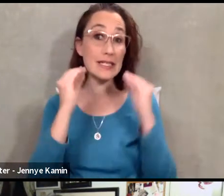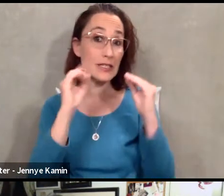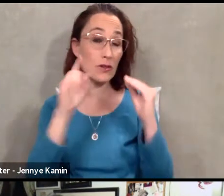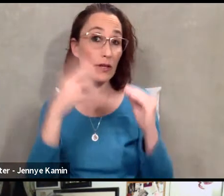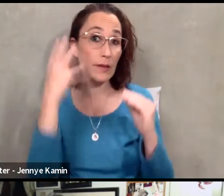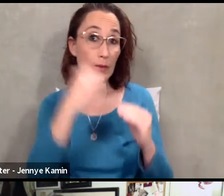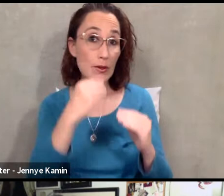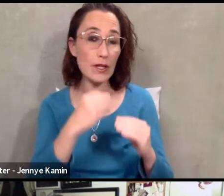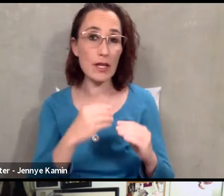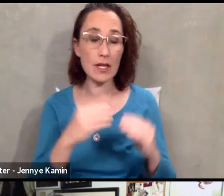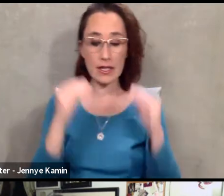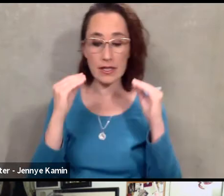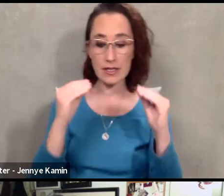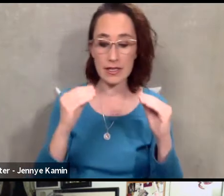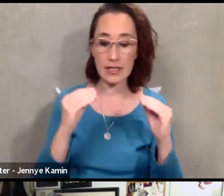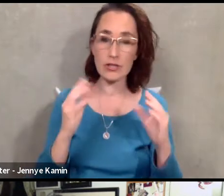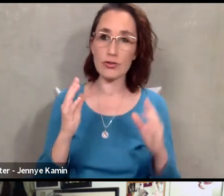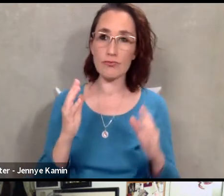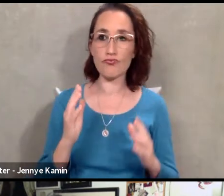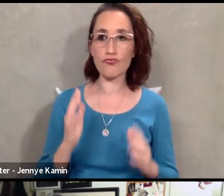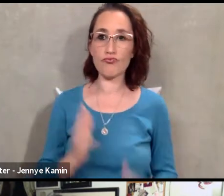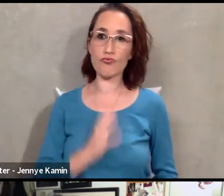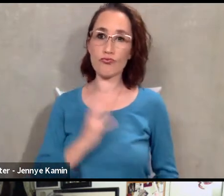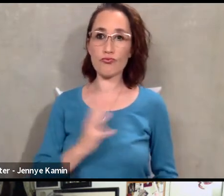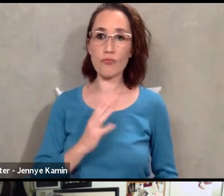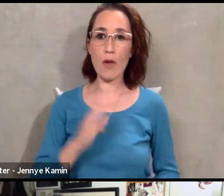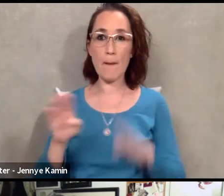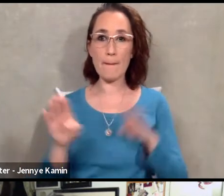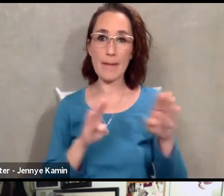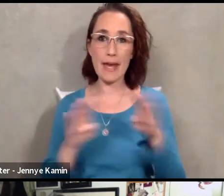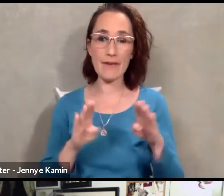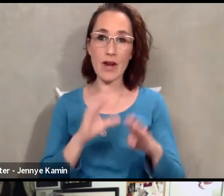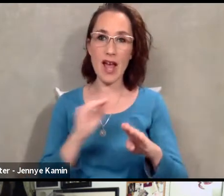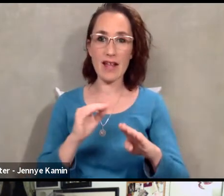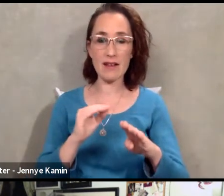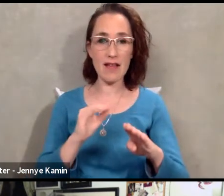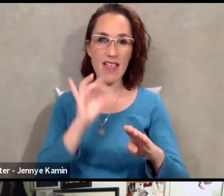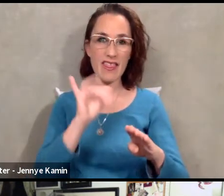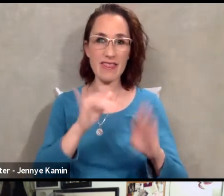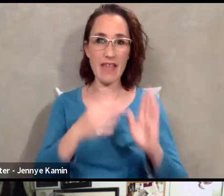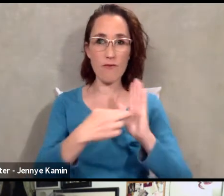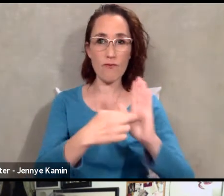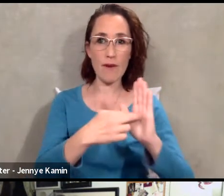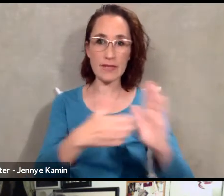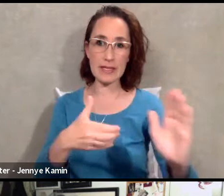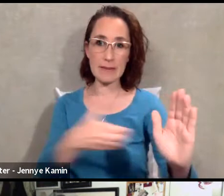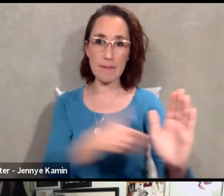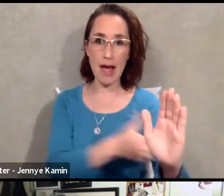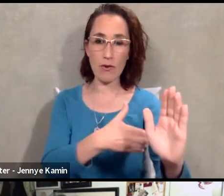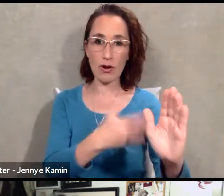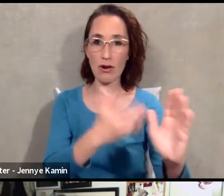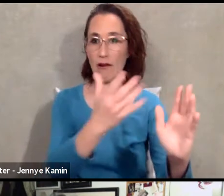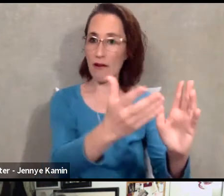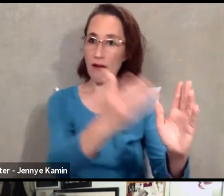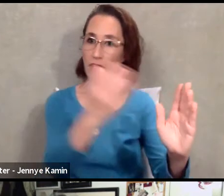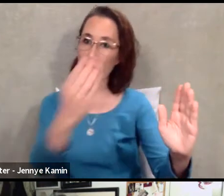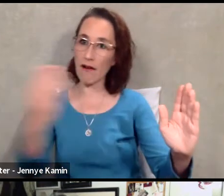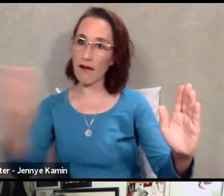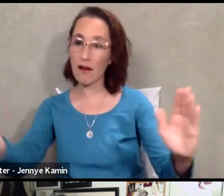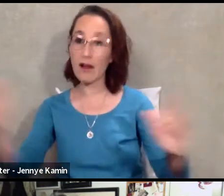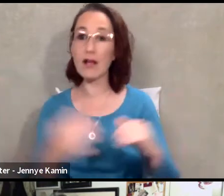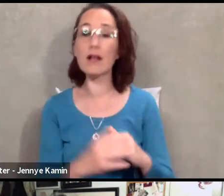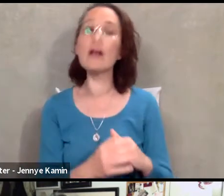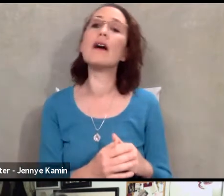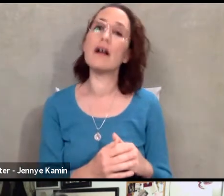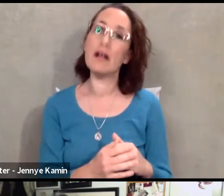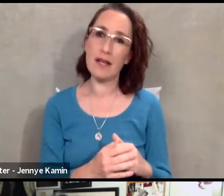comportment and behavior and power, how to signal power. And all of these things that you can just